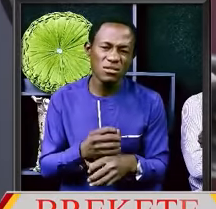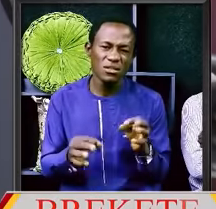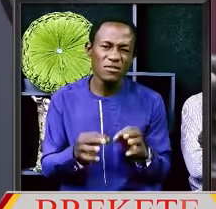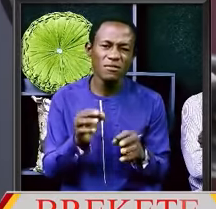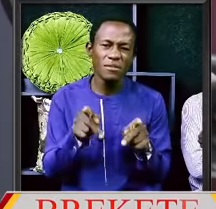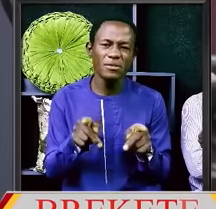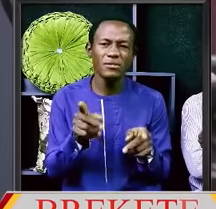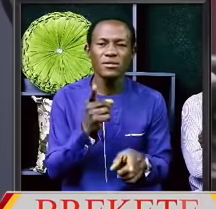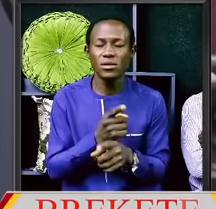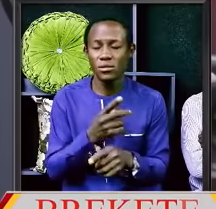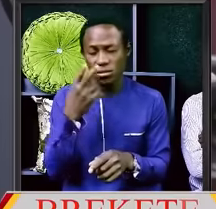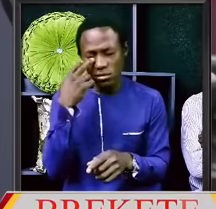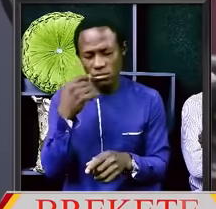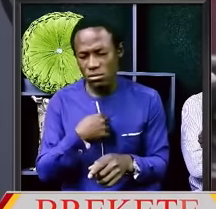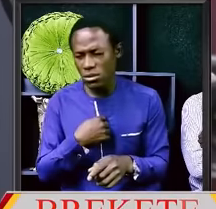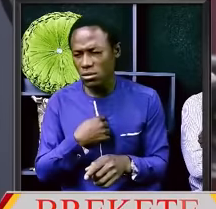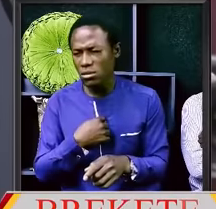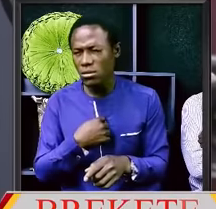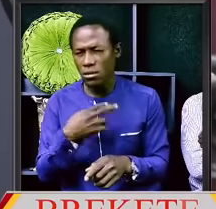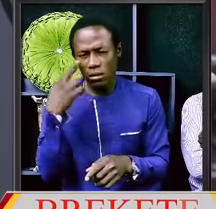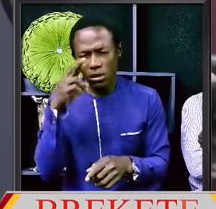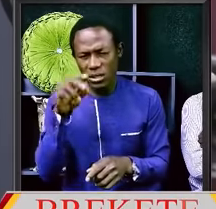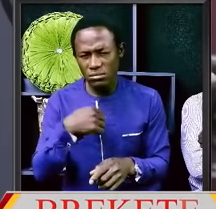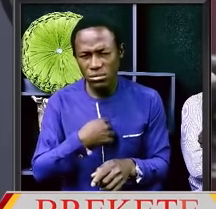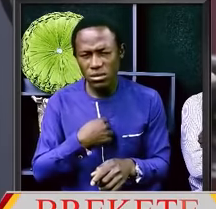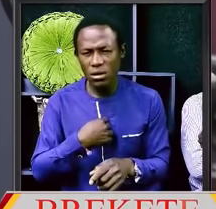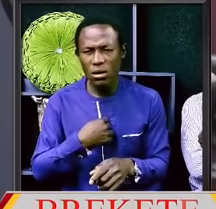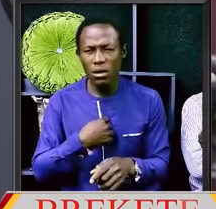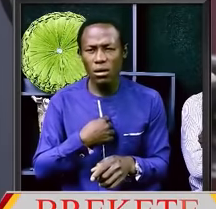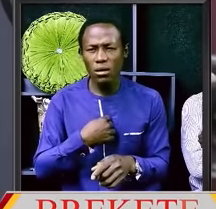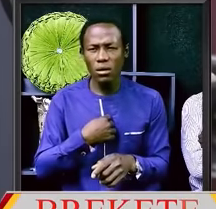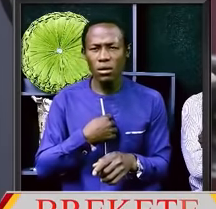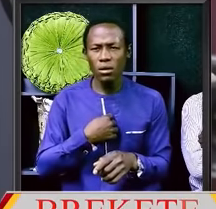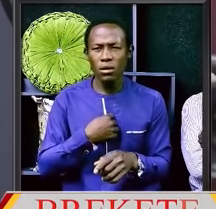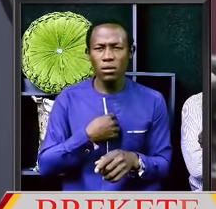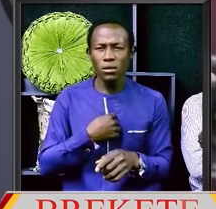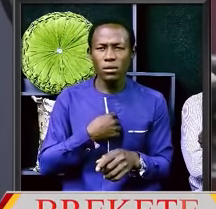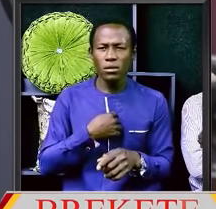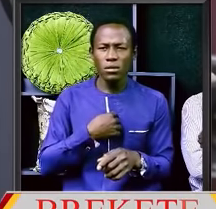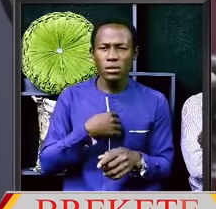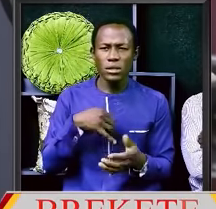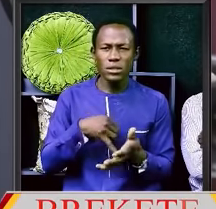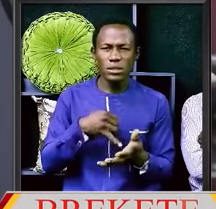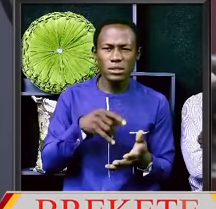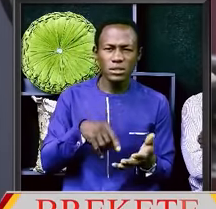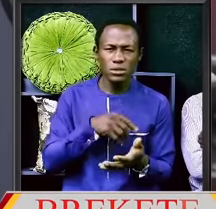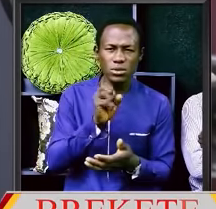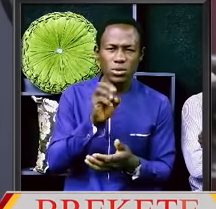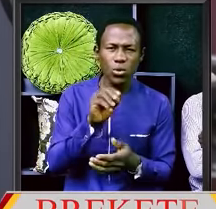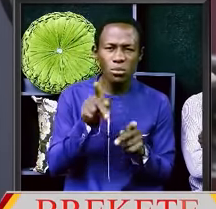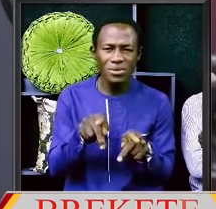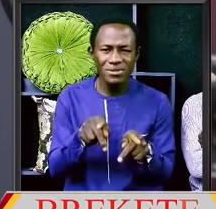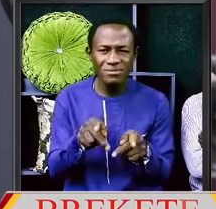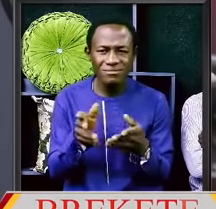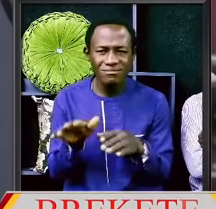if person just see me, recognize me, now so so late person,